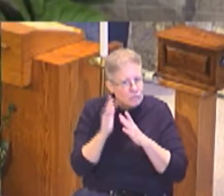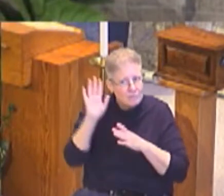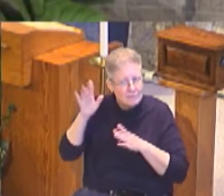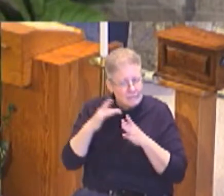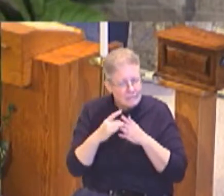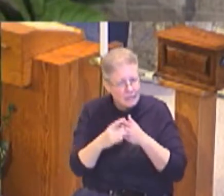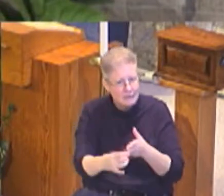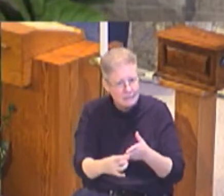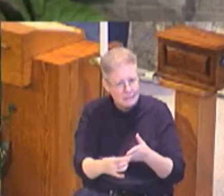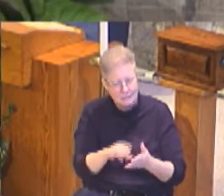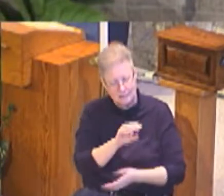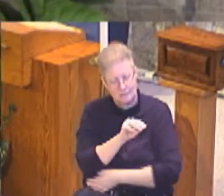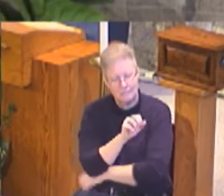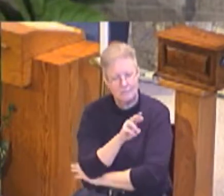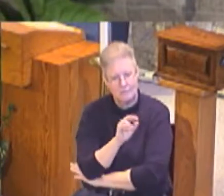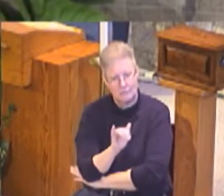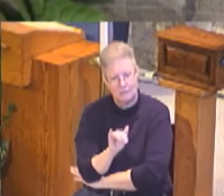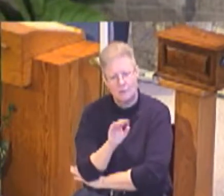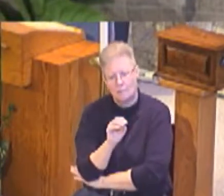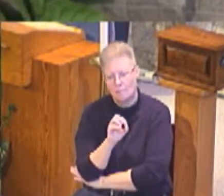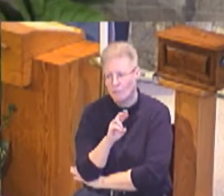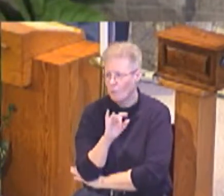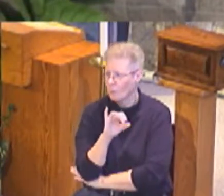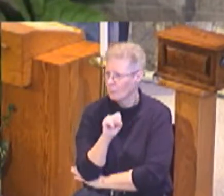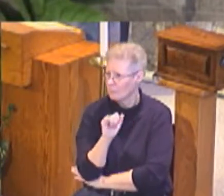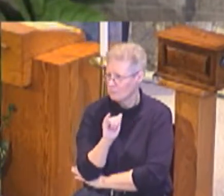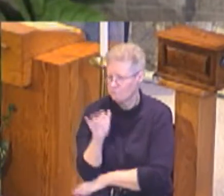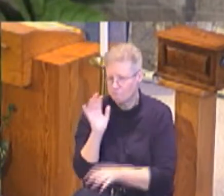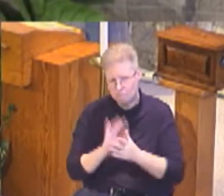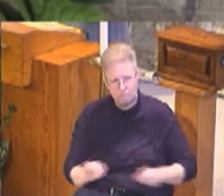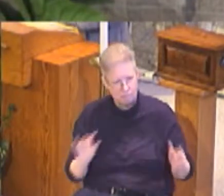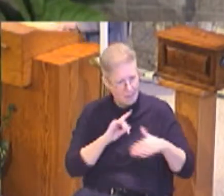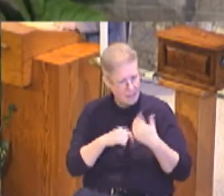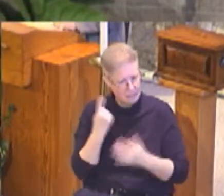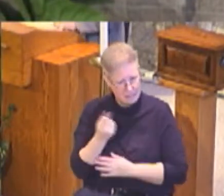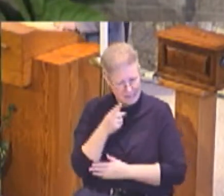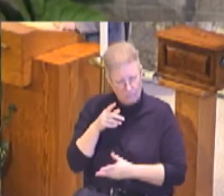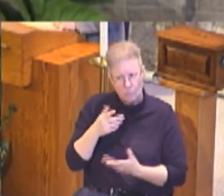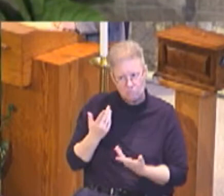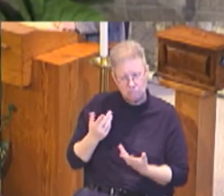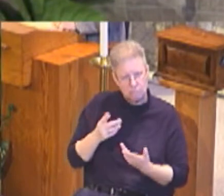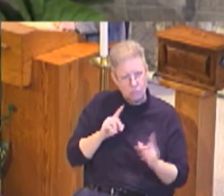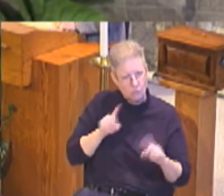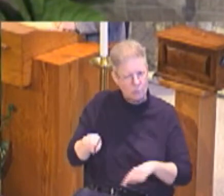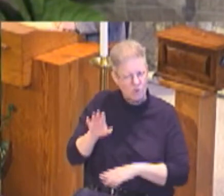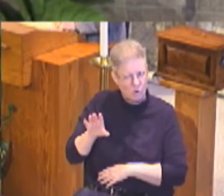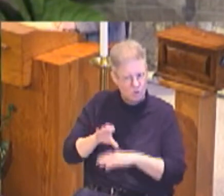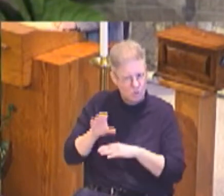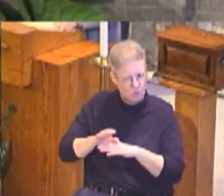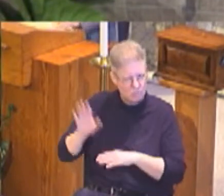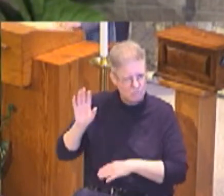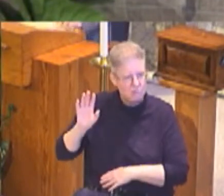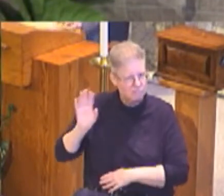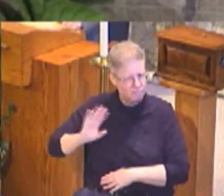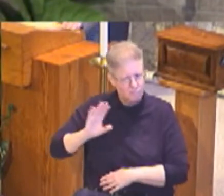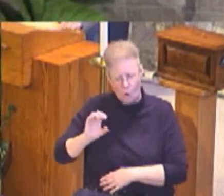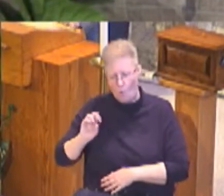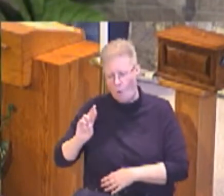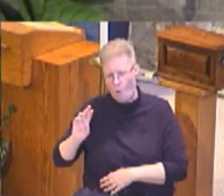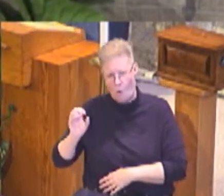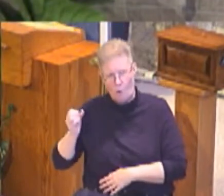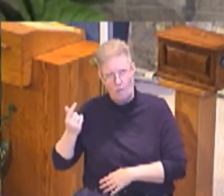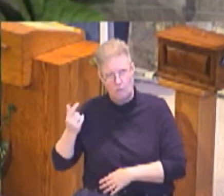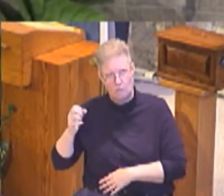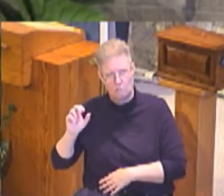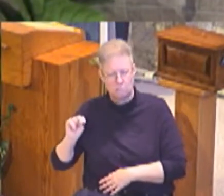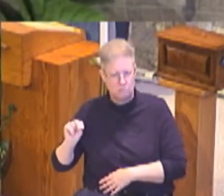story about someone who was in her church when she had her large church in Oregon. This woman was having a difficult time